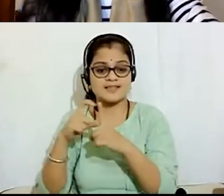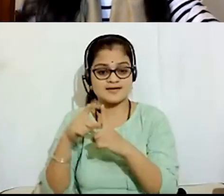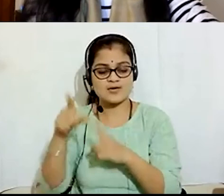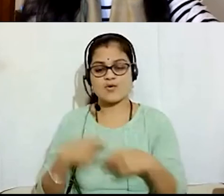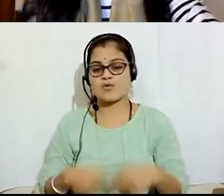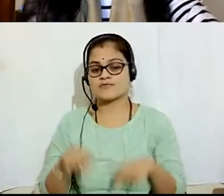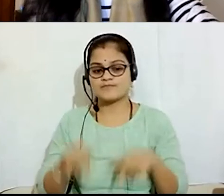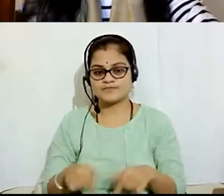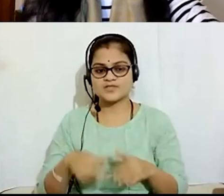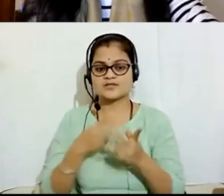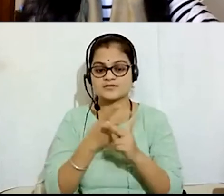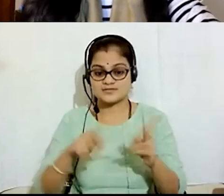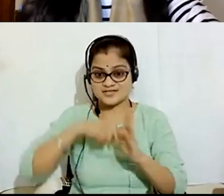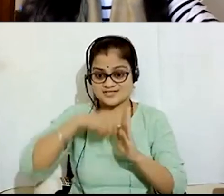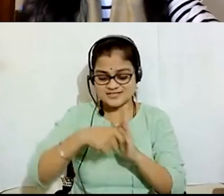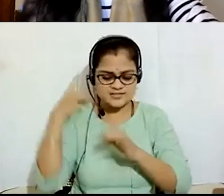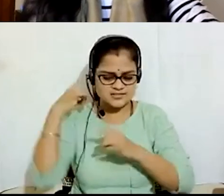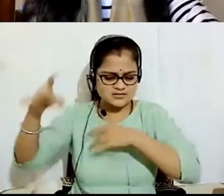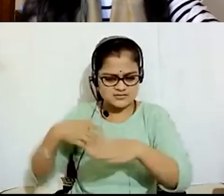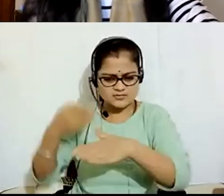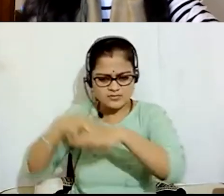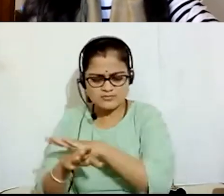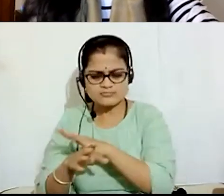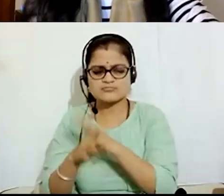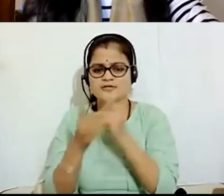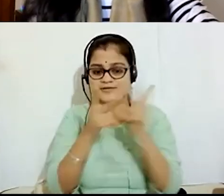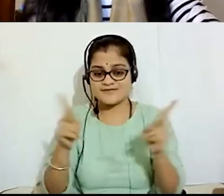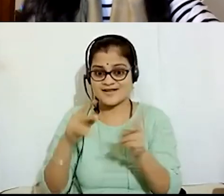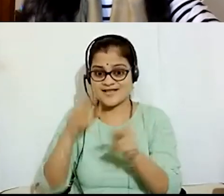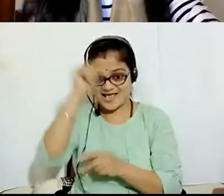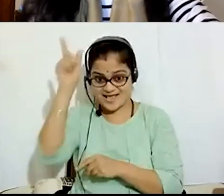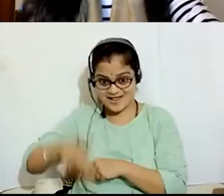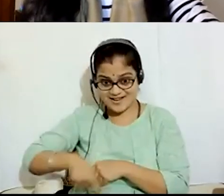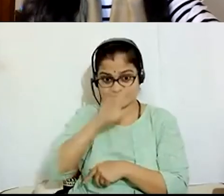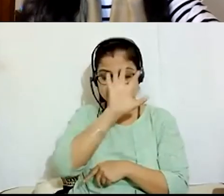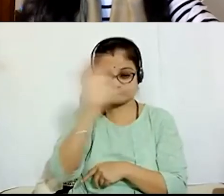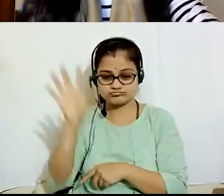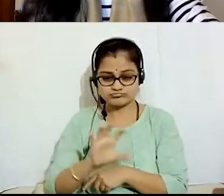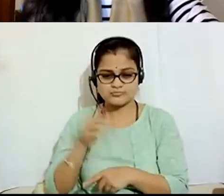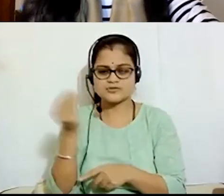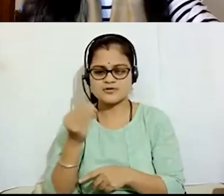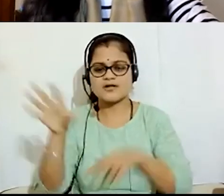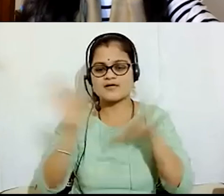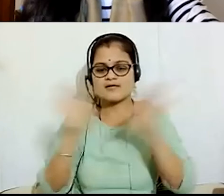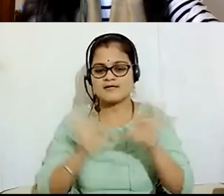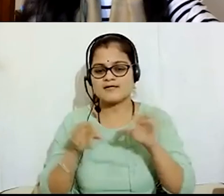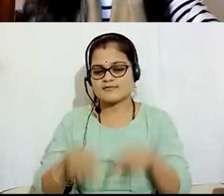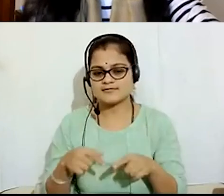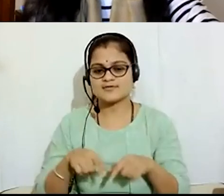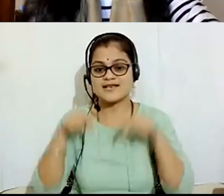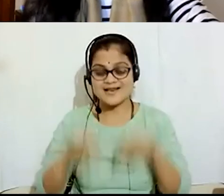to document sounds of cities from four corners of the country. Over the last few weeks, our four